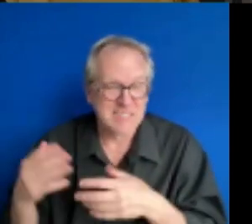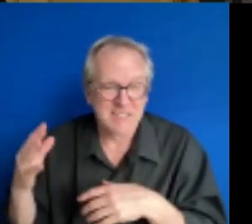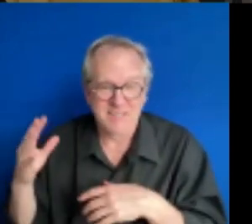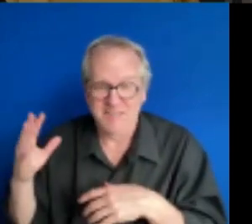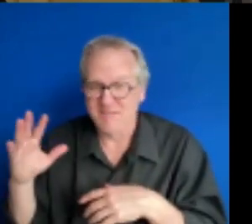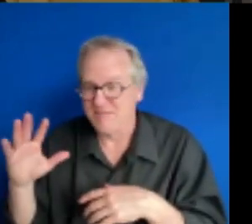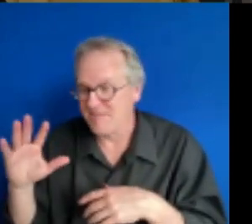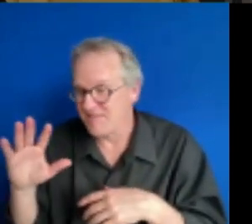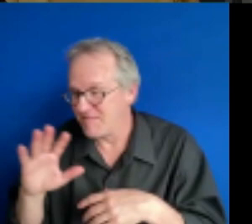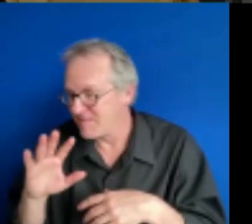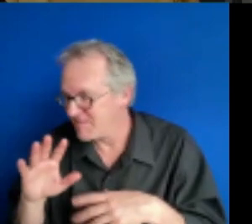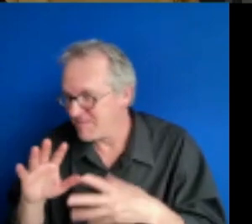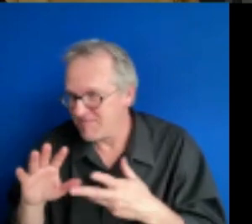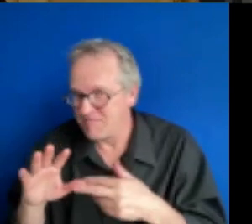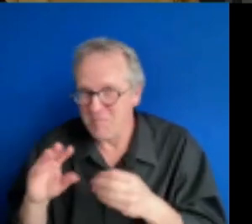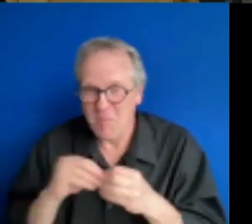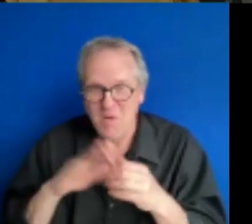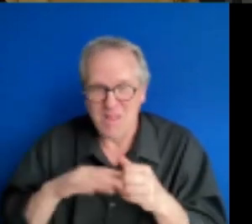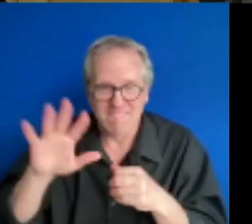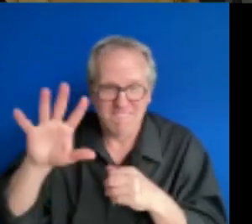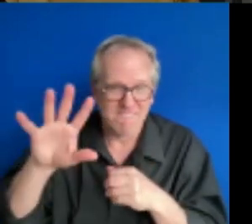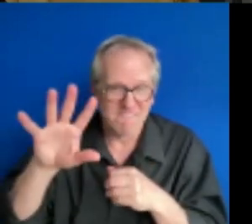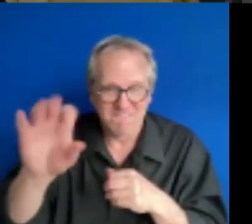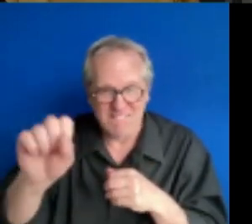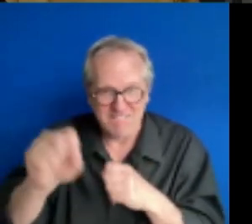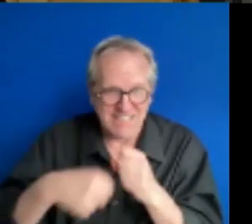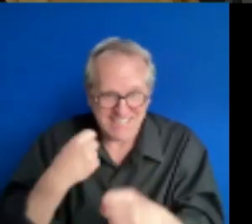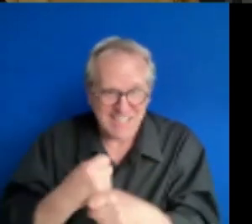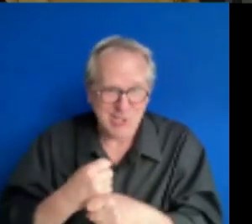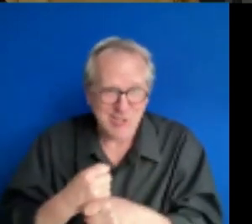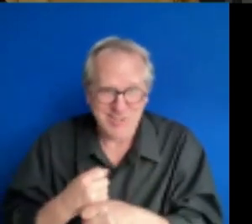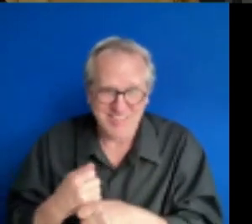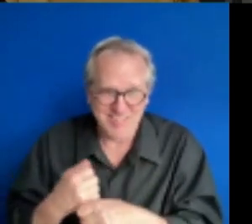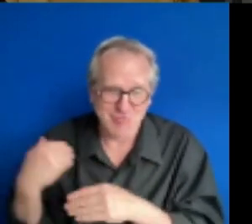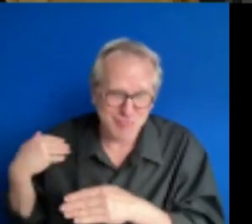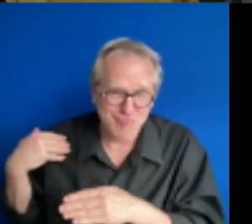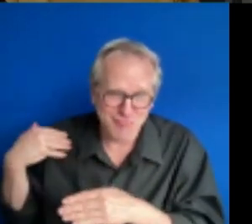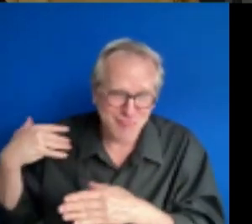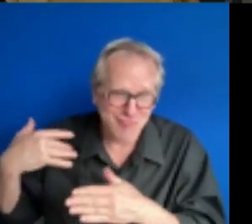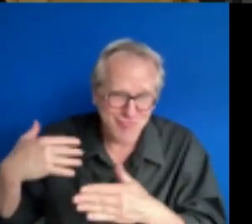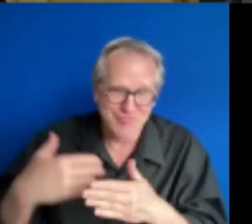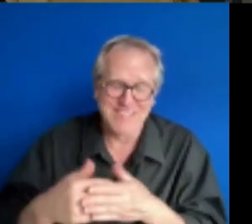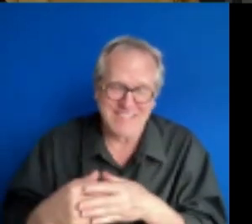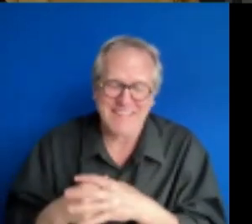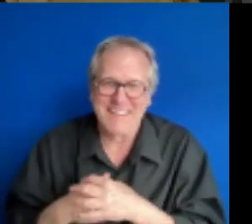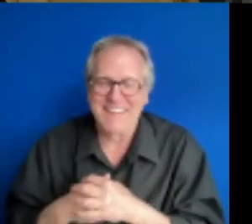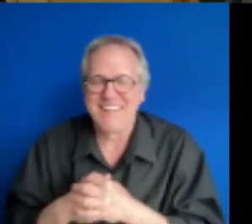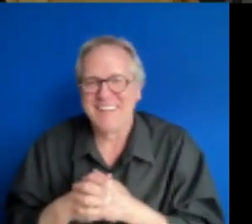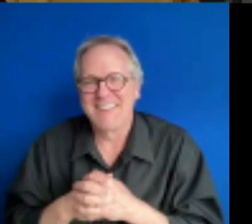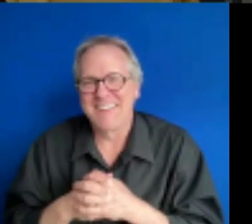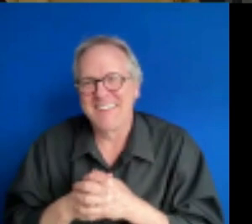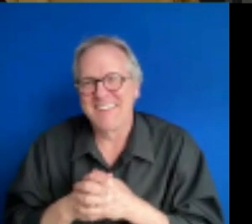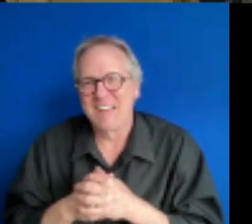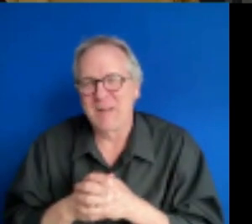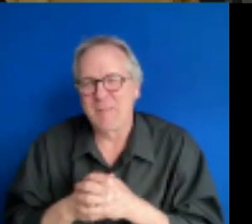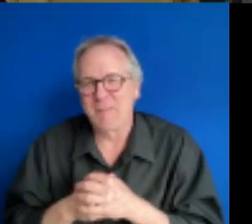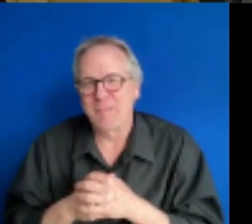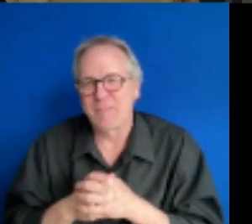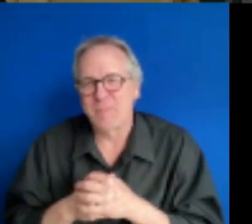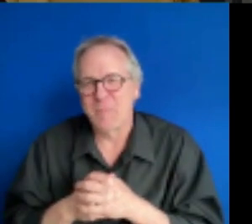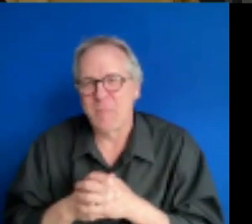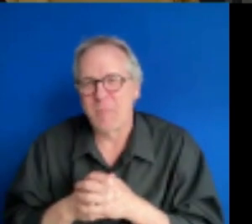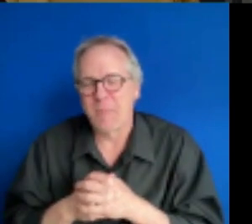has been going for like more than 50 years. Yeah. So thank you for helping me become more